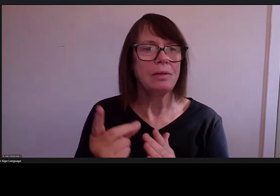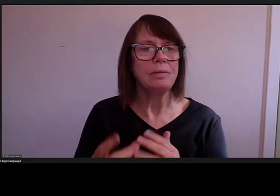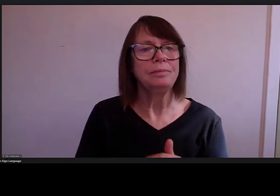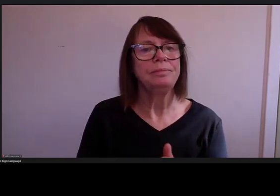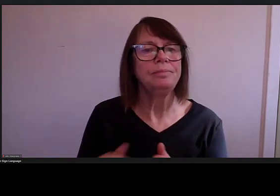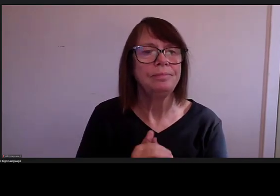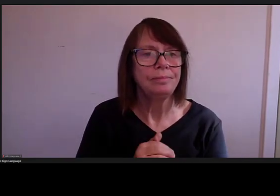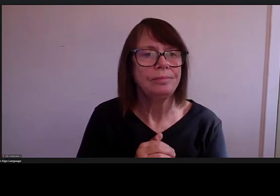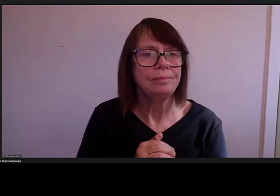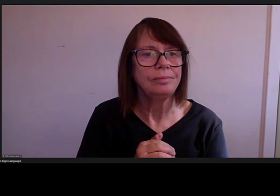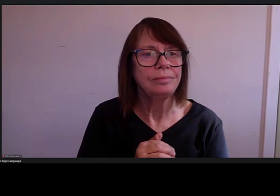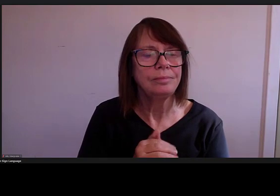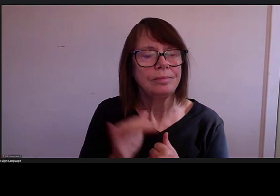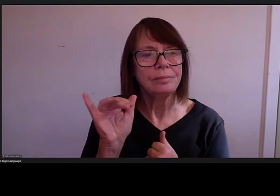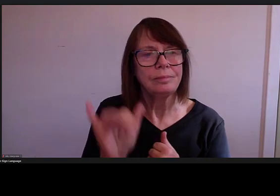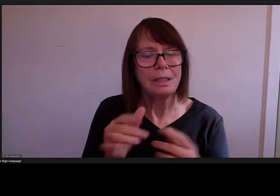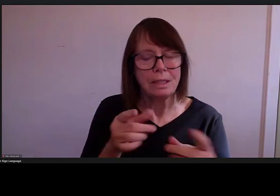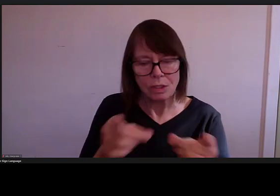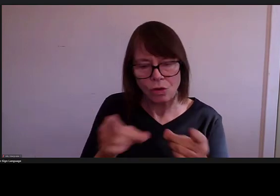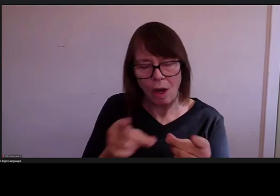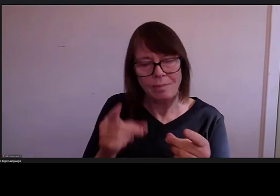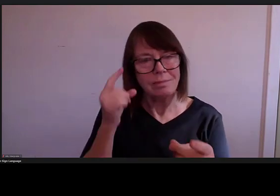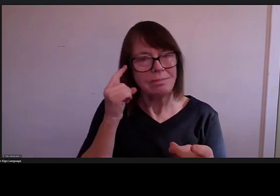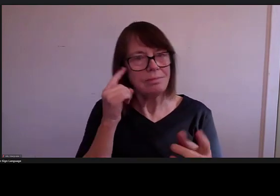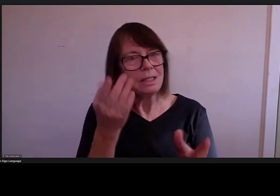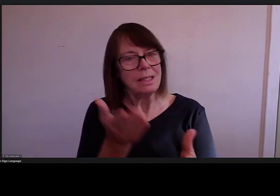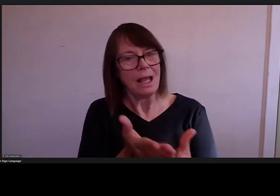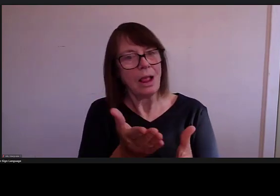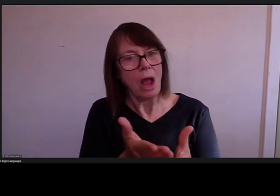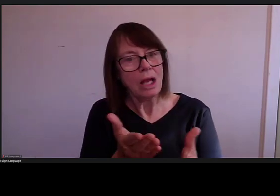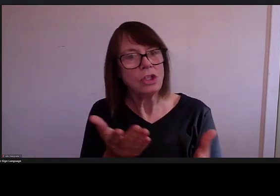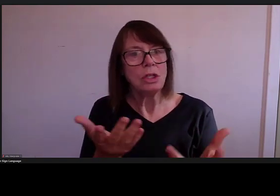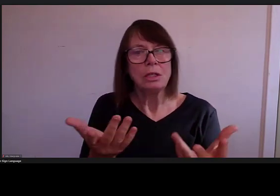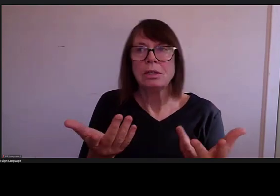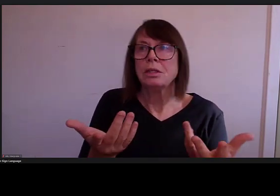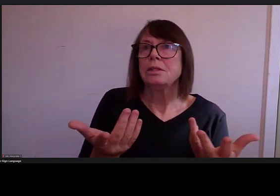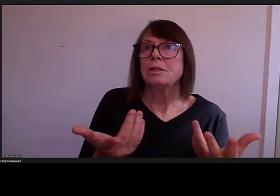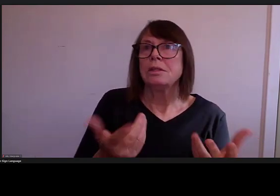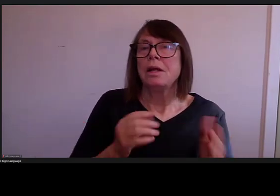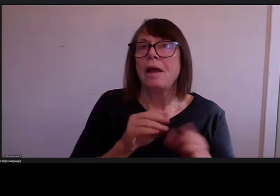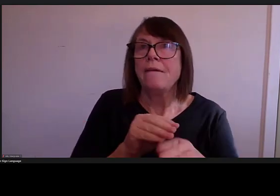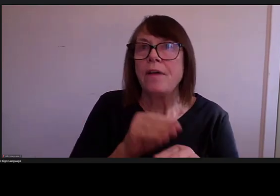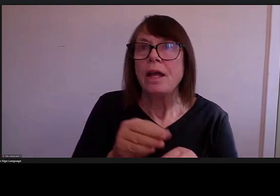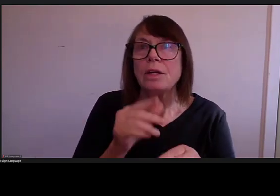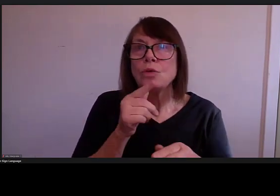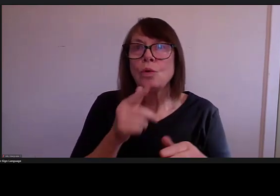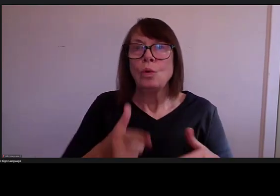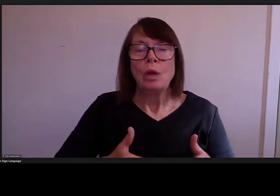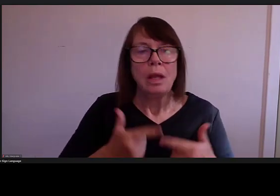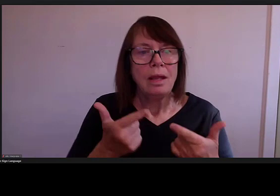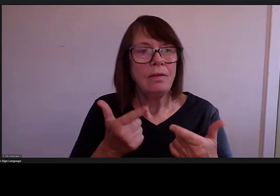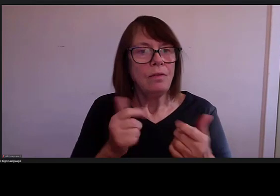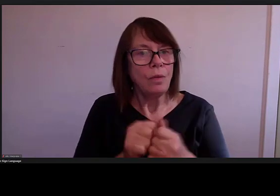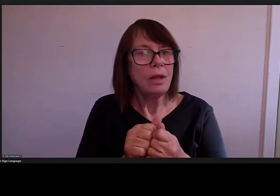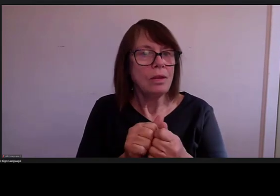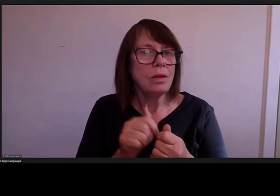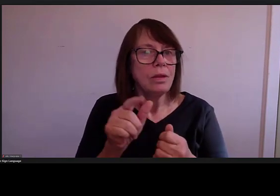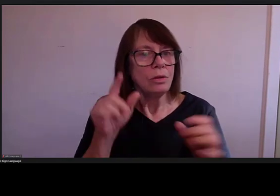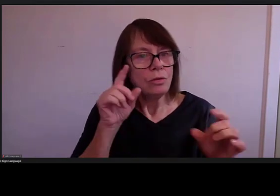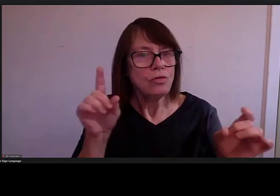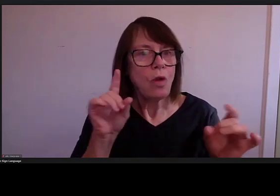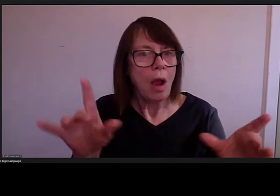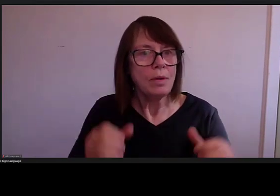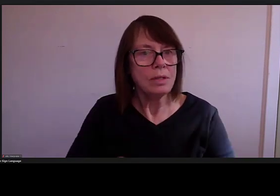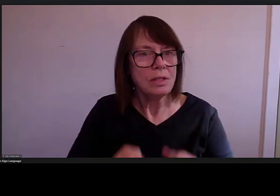the psychological and emotional effects that can be experienced by people who live with trauma survivors. And what is often seen